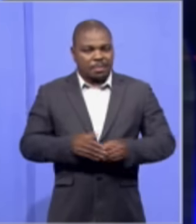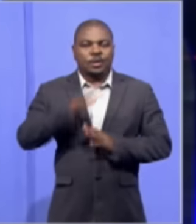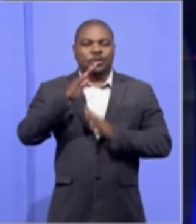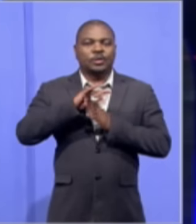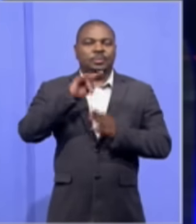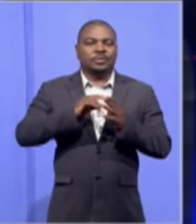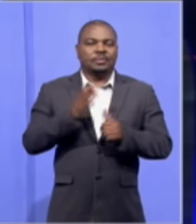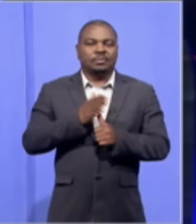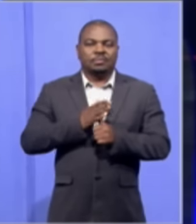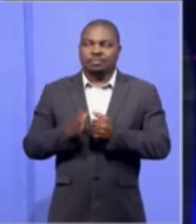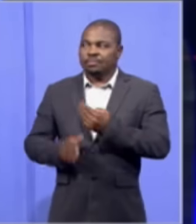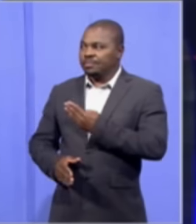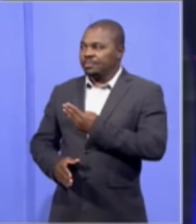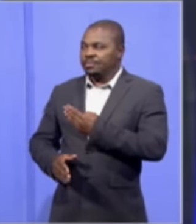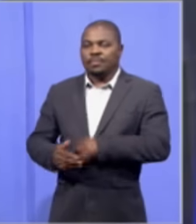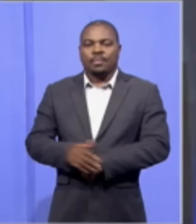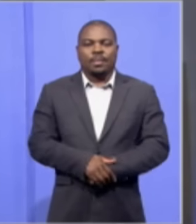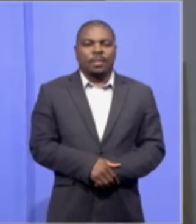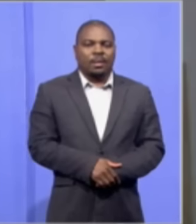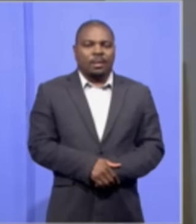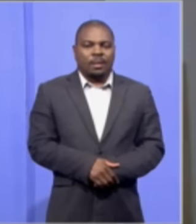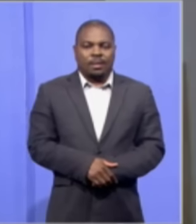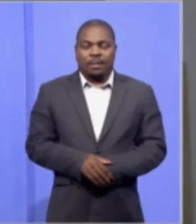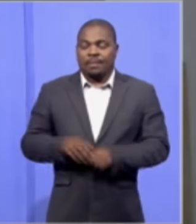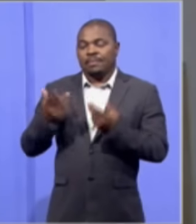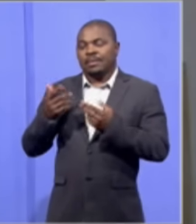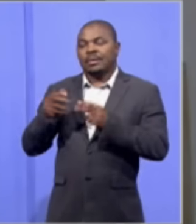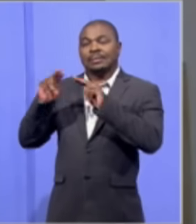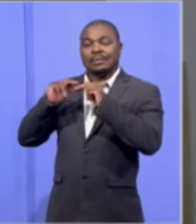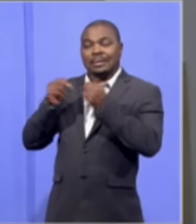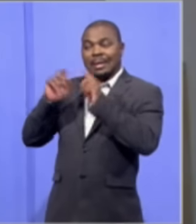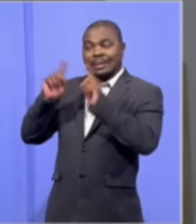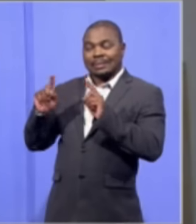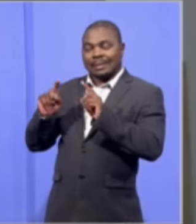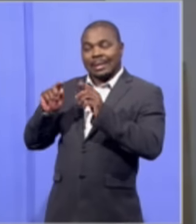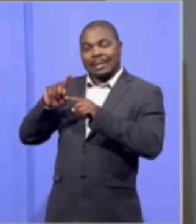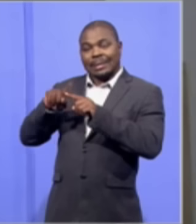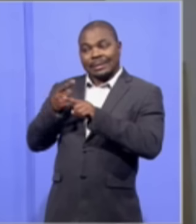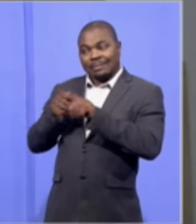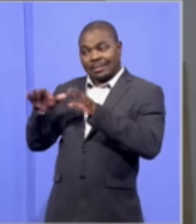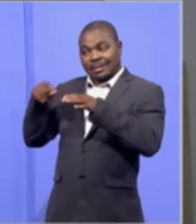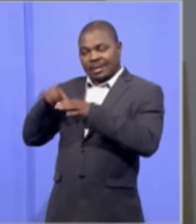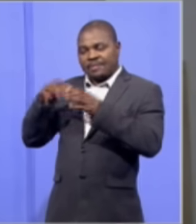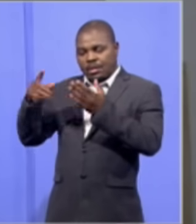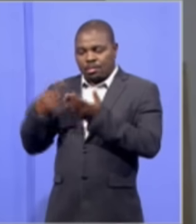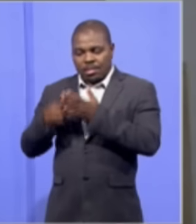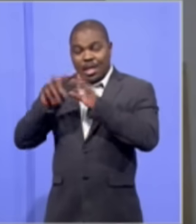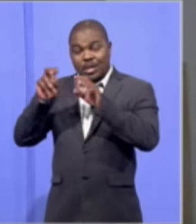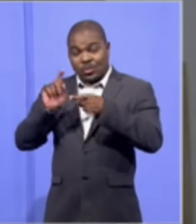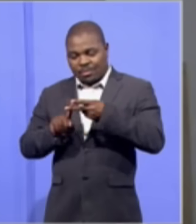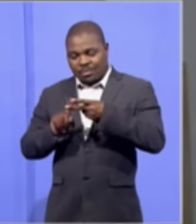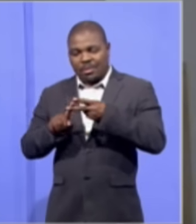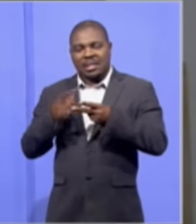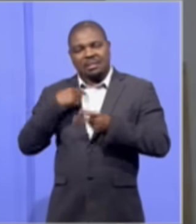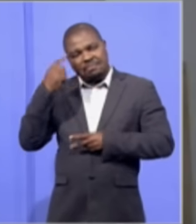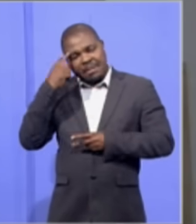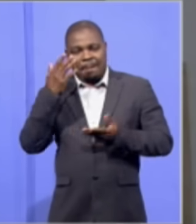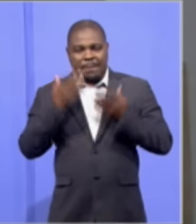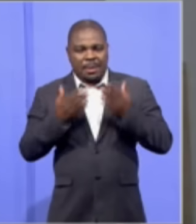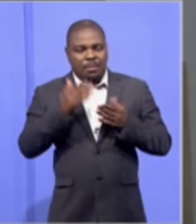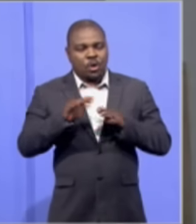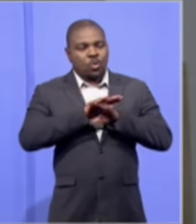tsona. Our federal executive discussed the issue and the possibility of instituting